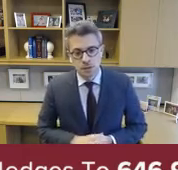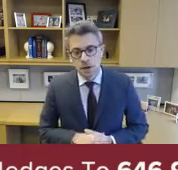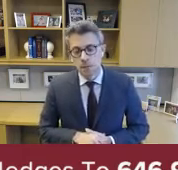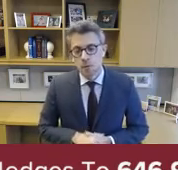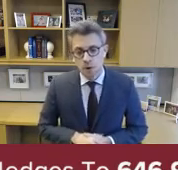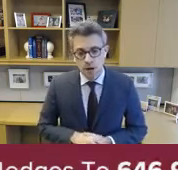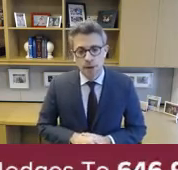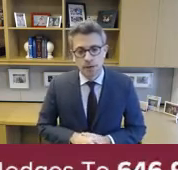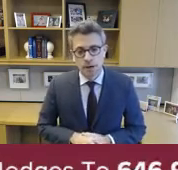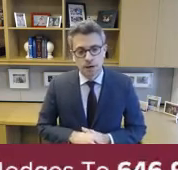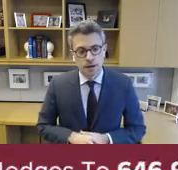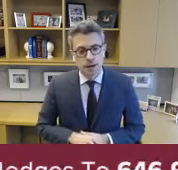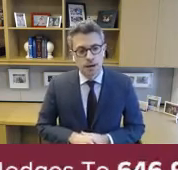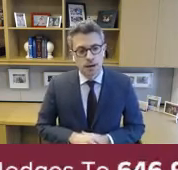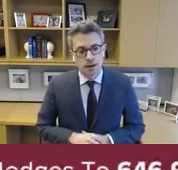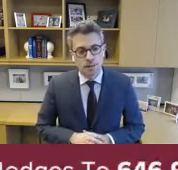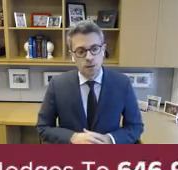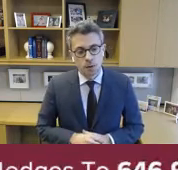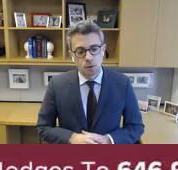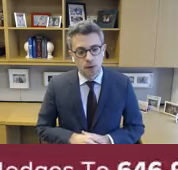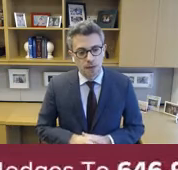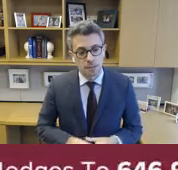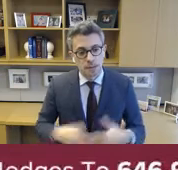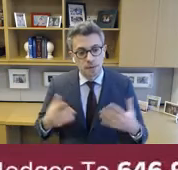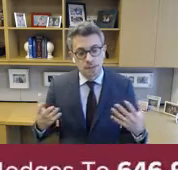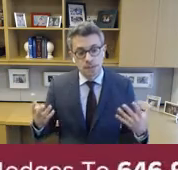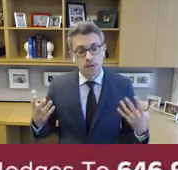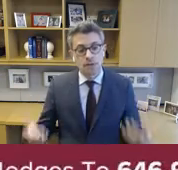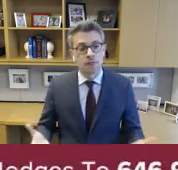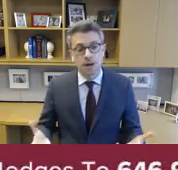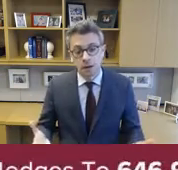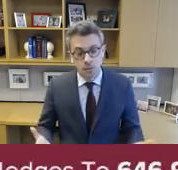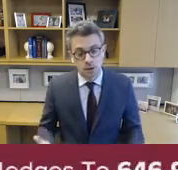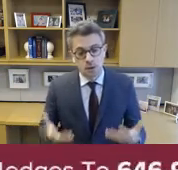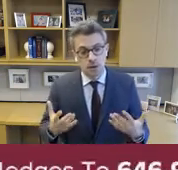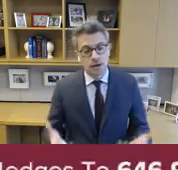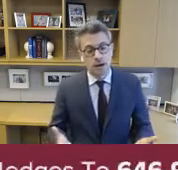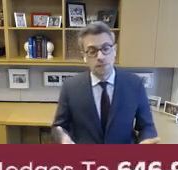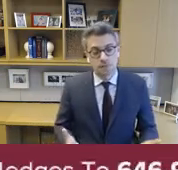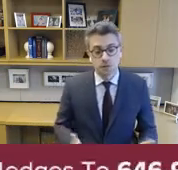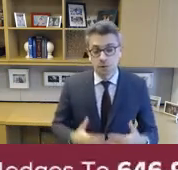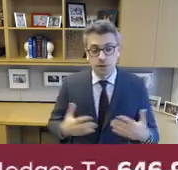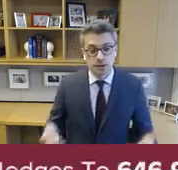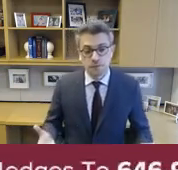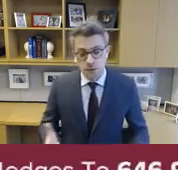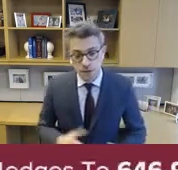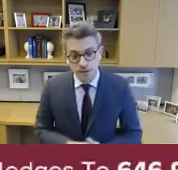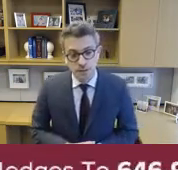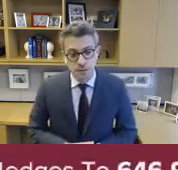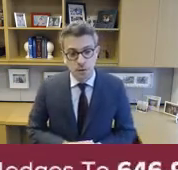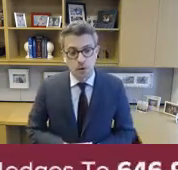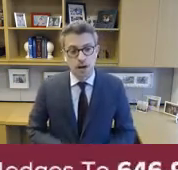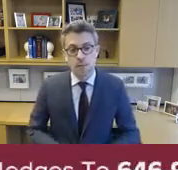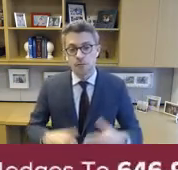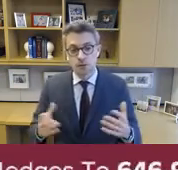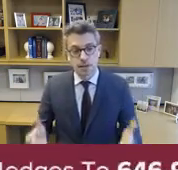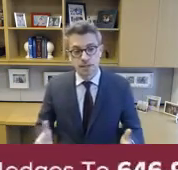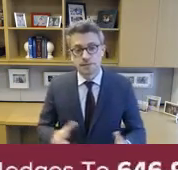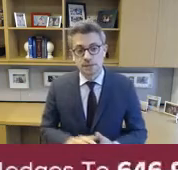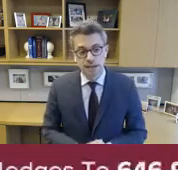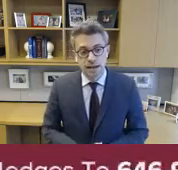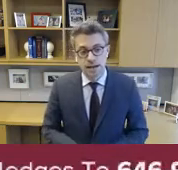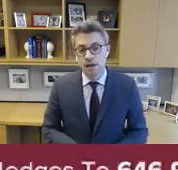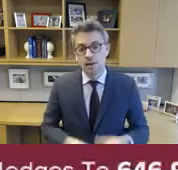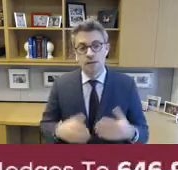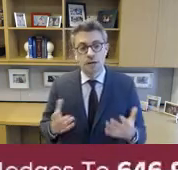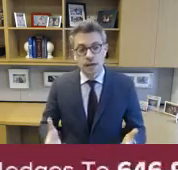See if there's a couple more coming, and we will wrap this up. This is going to be available certainly for the rest of this program, for the